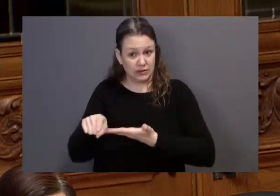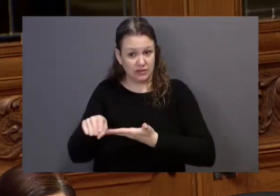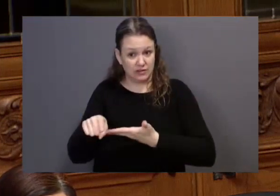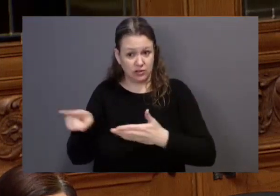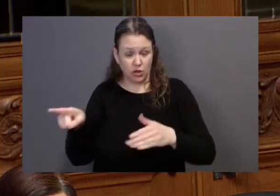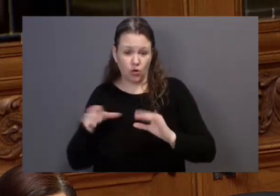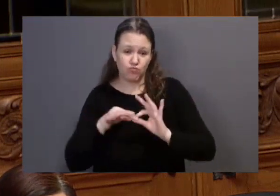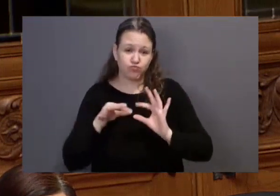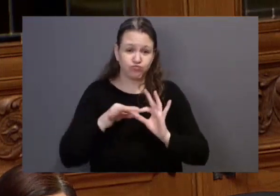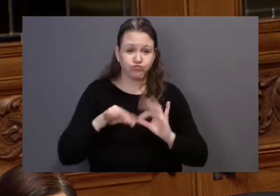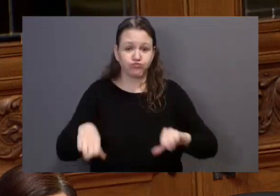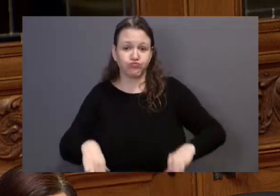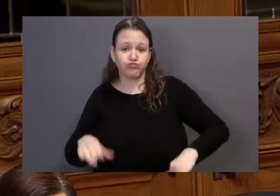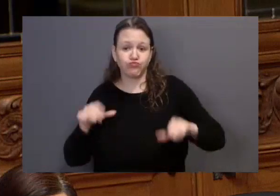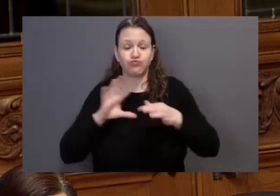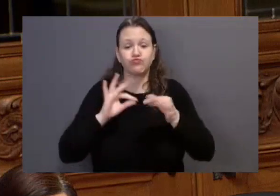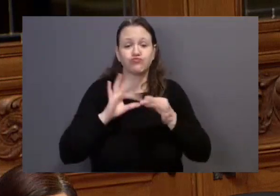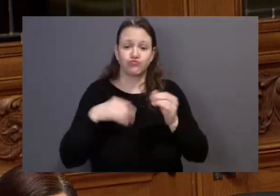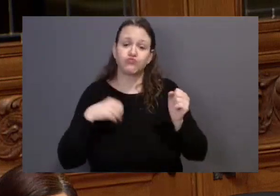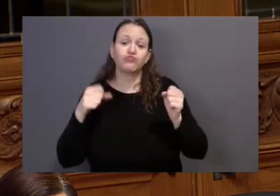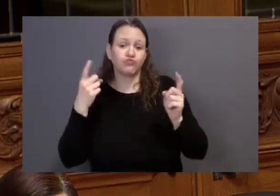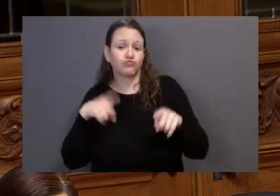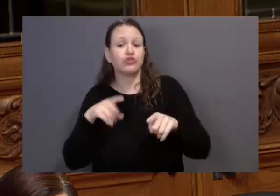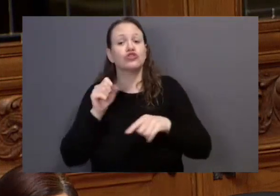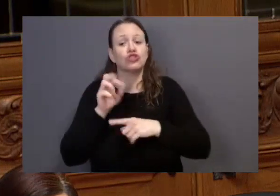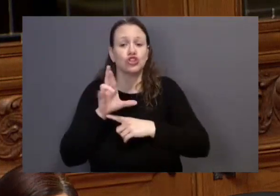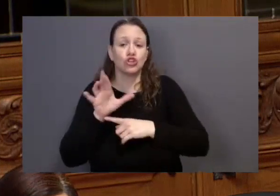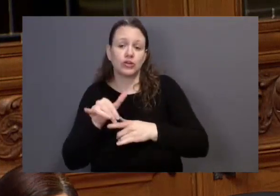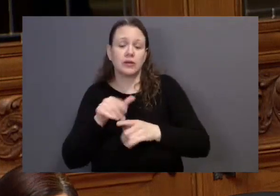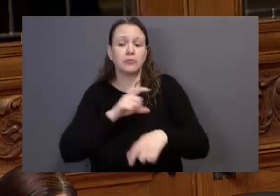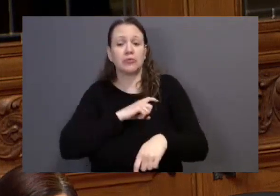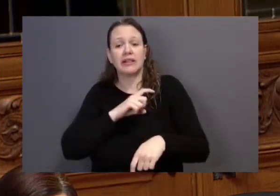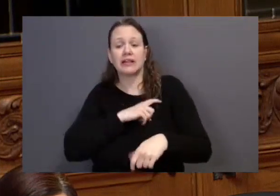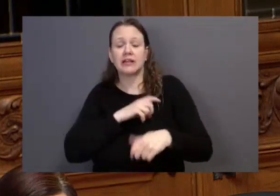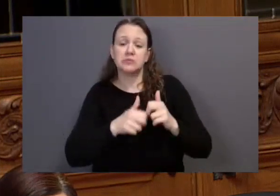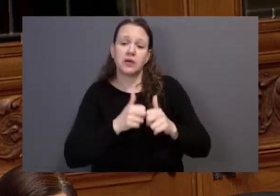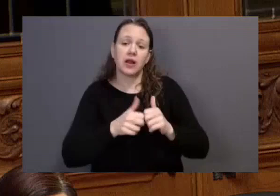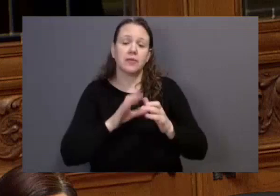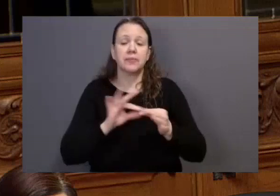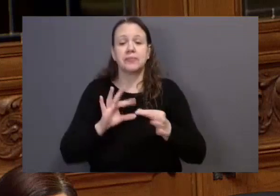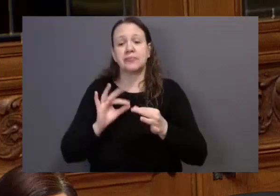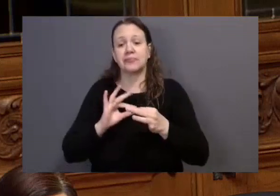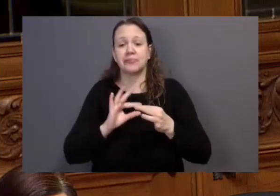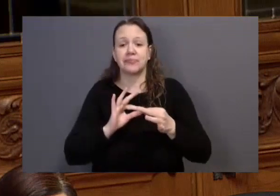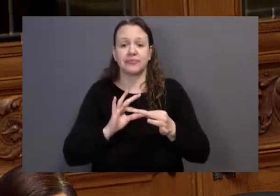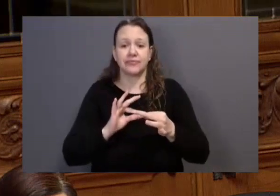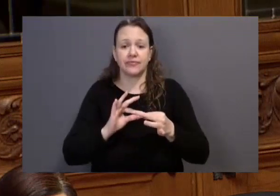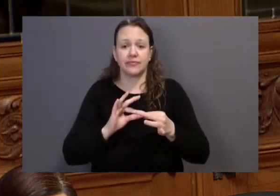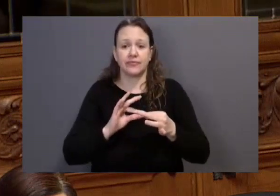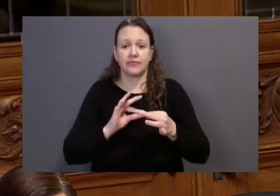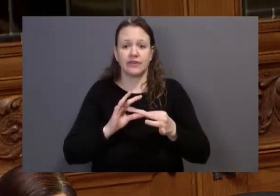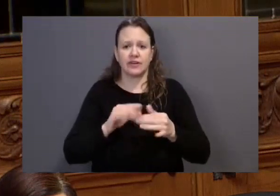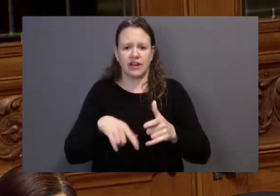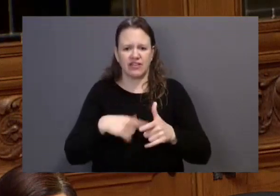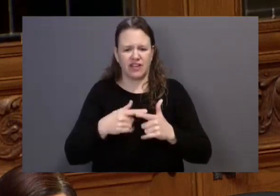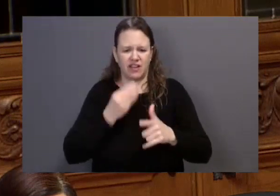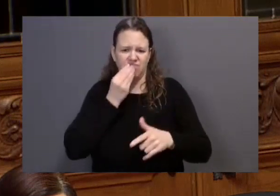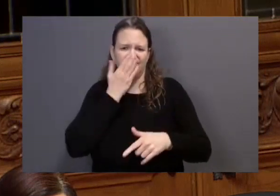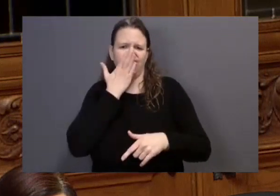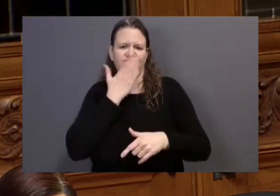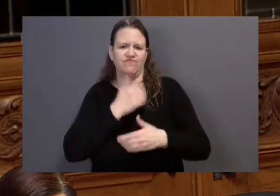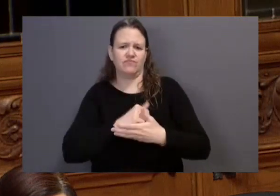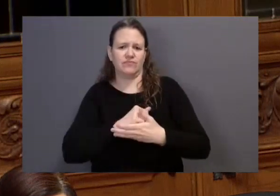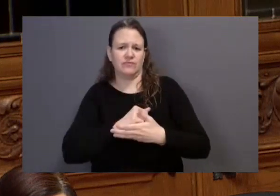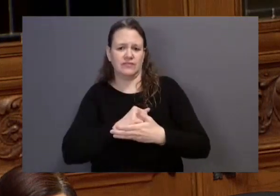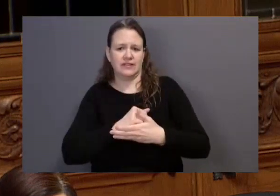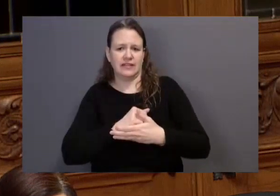policing issue. Then he proceeds to whip up a 3-egg omelet and apply it directly to his face after the city of Surrey rejects his deal.